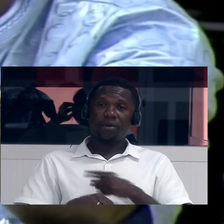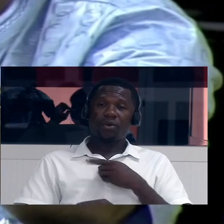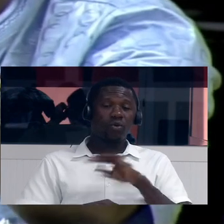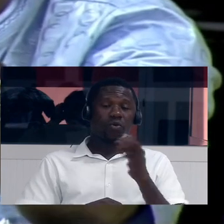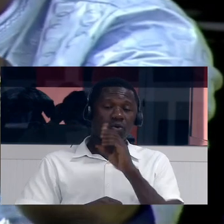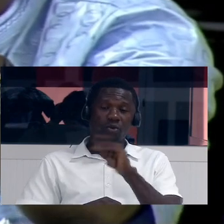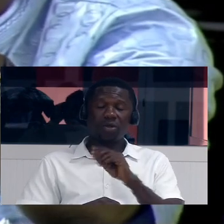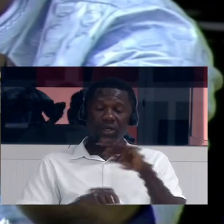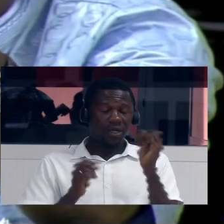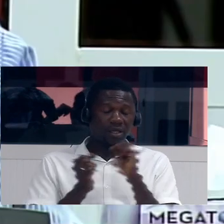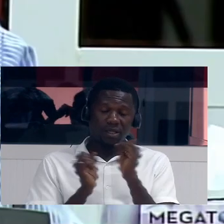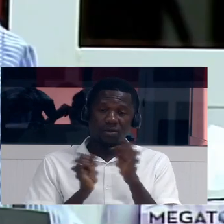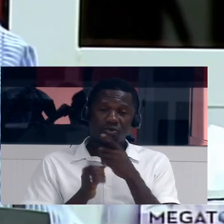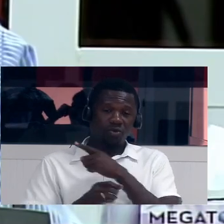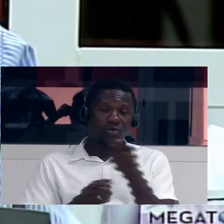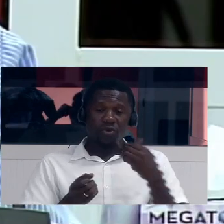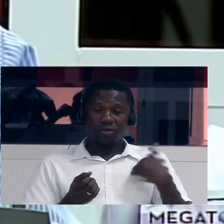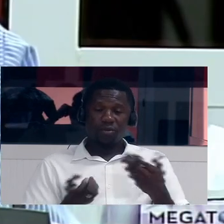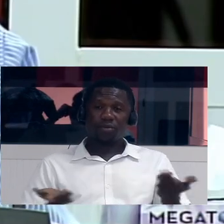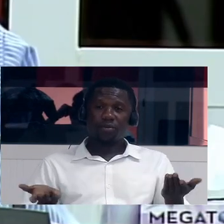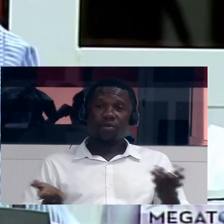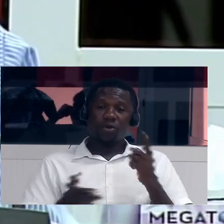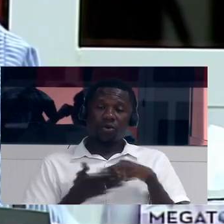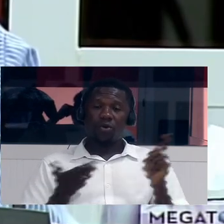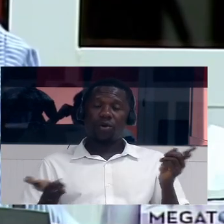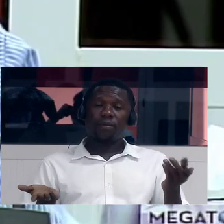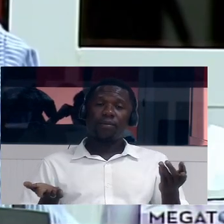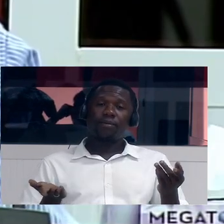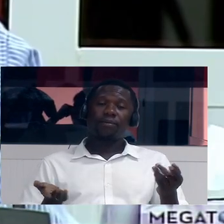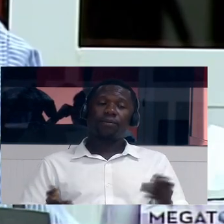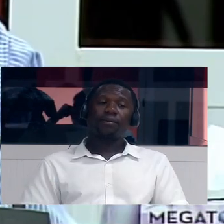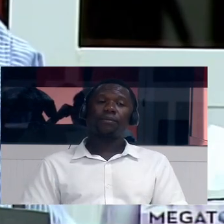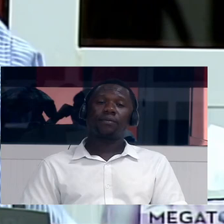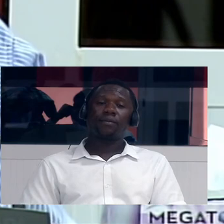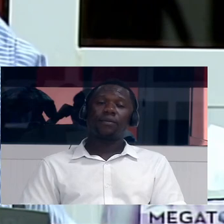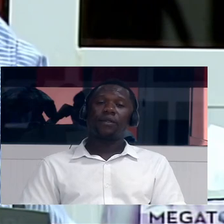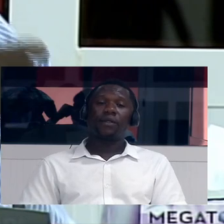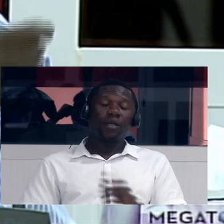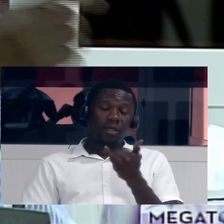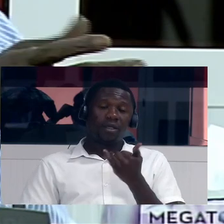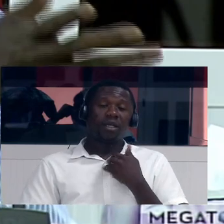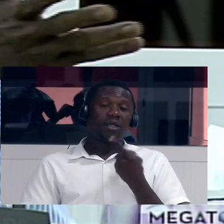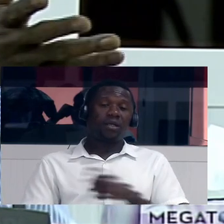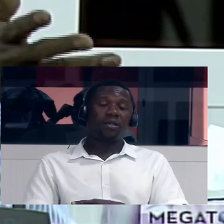do anything to these people, correct? Yeah, because at that time, if you want to, as I told you much